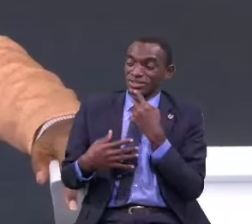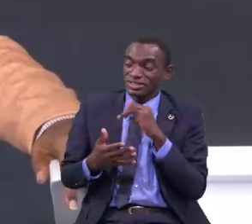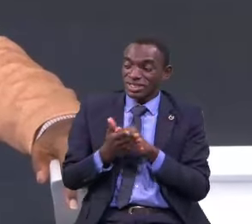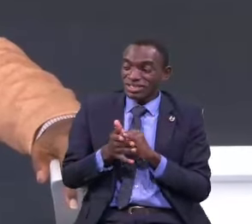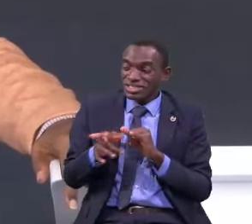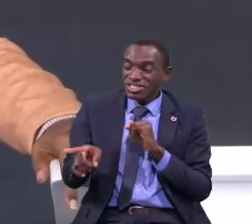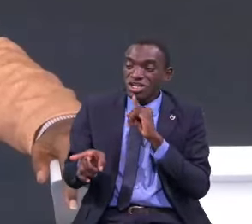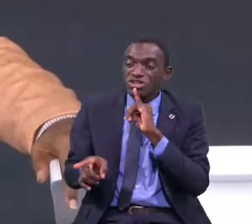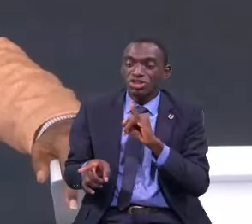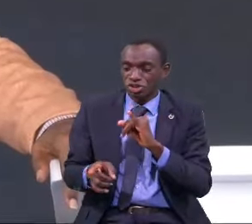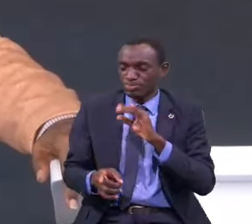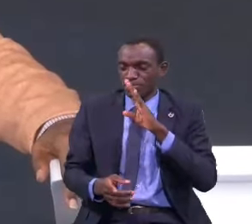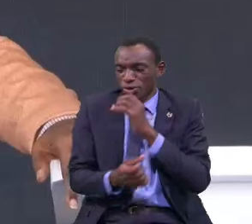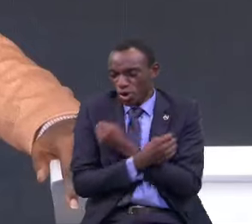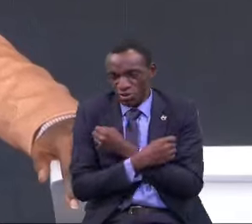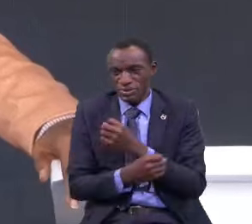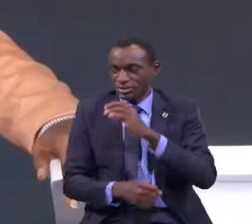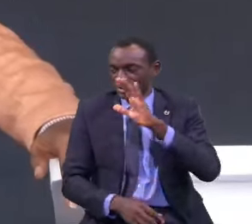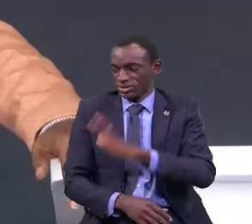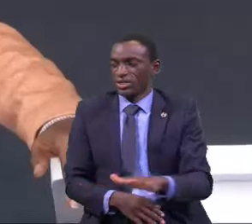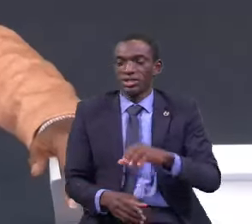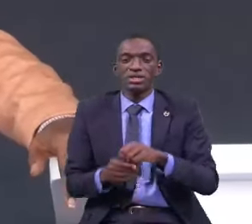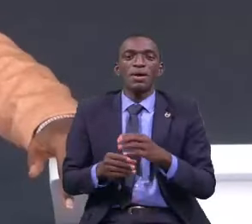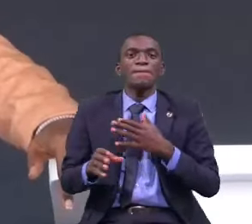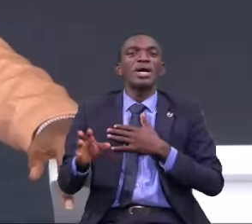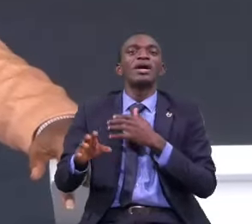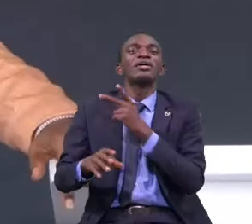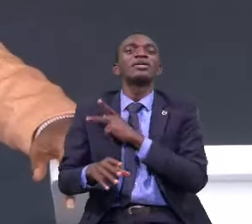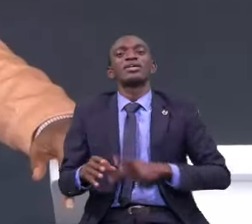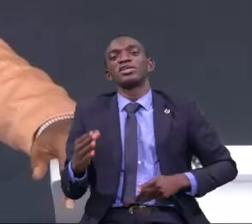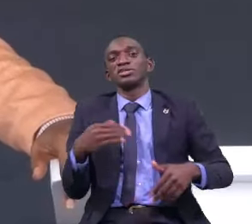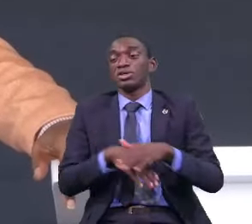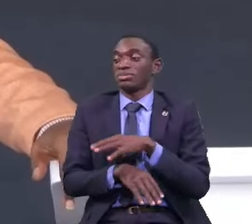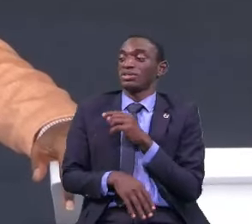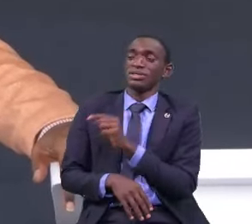That is a progressive person in the world.